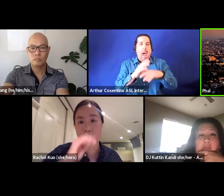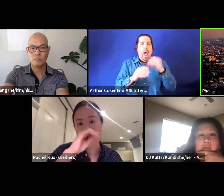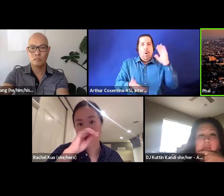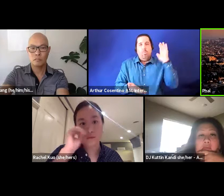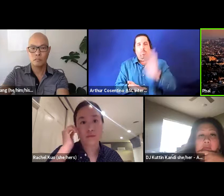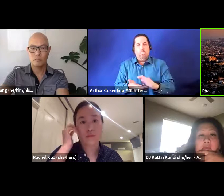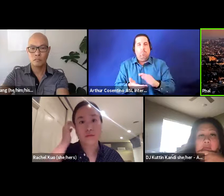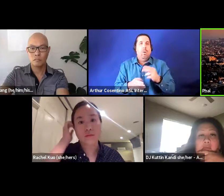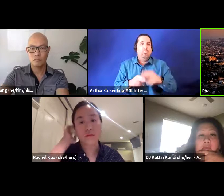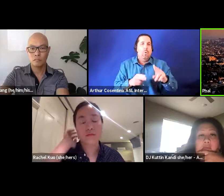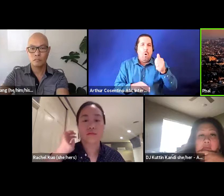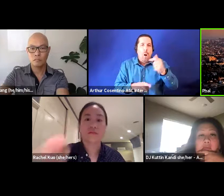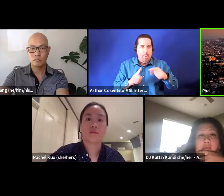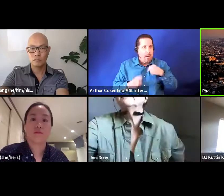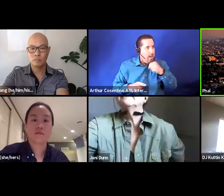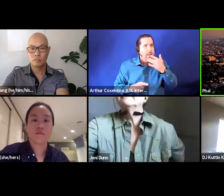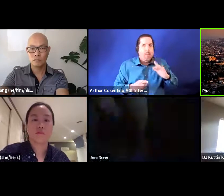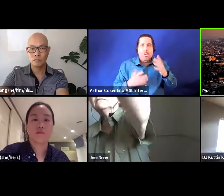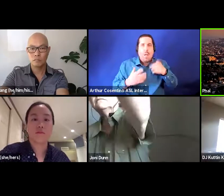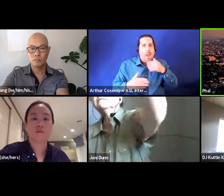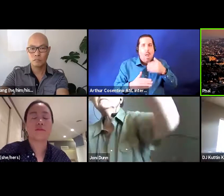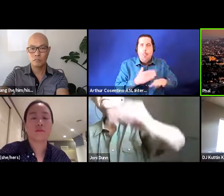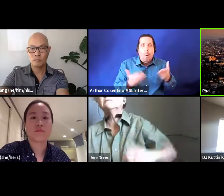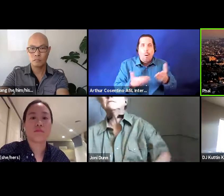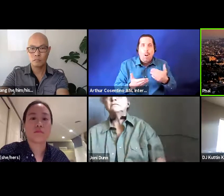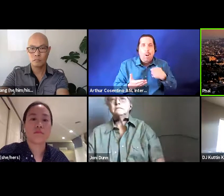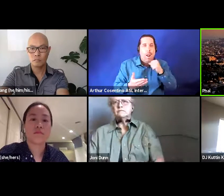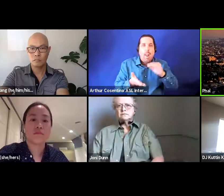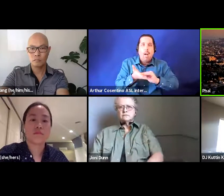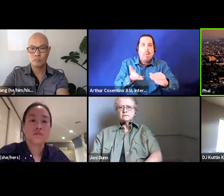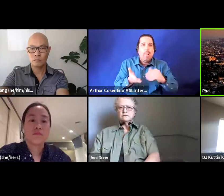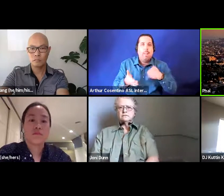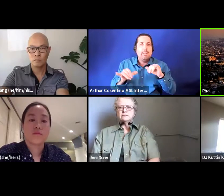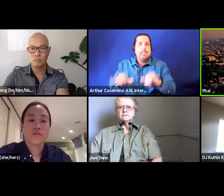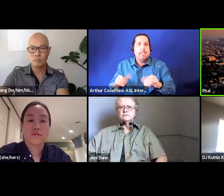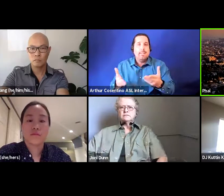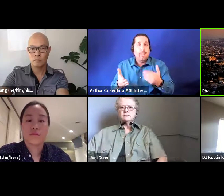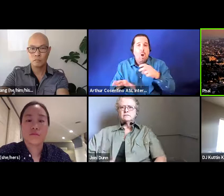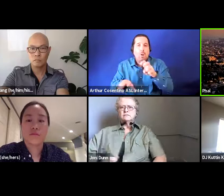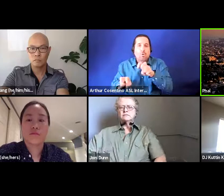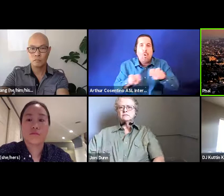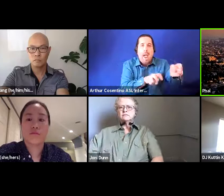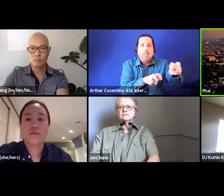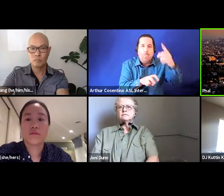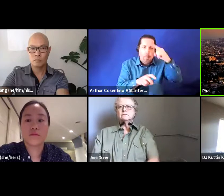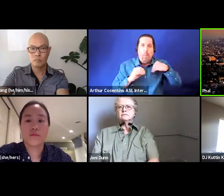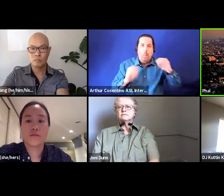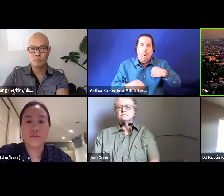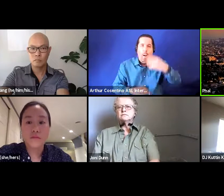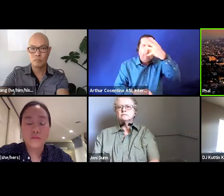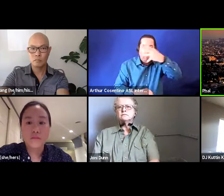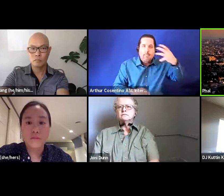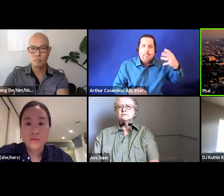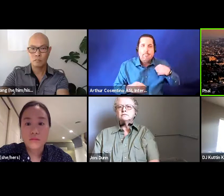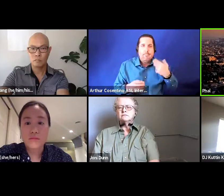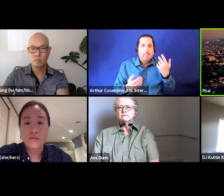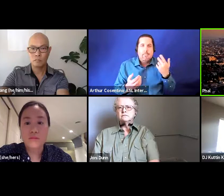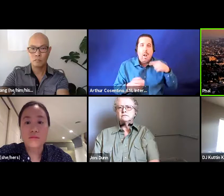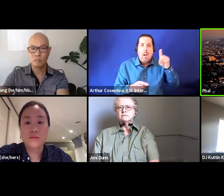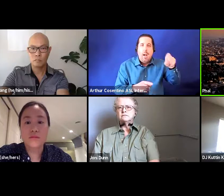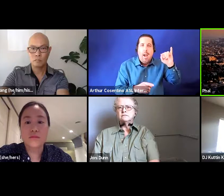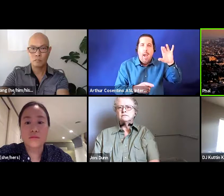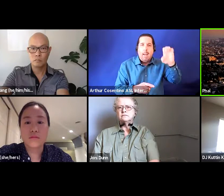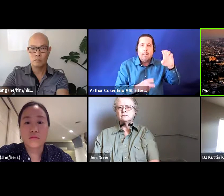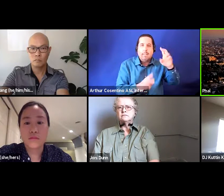wasn't born here, I didn't get released. I got transferred. I got handed over. I got put into an ICE van